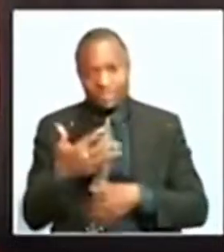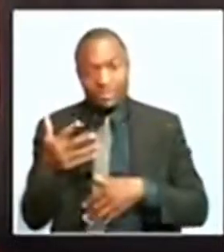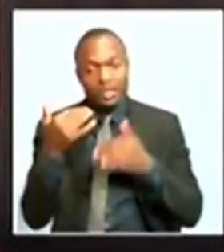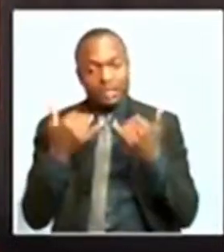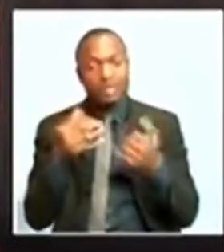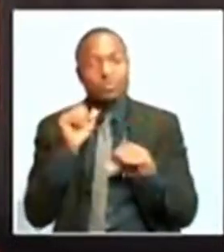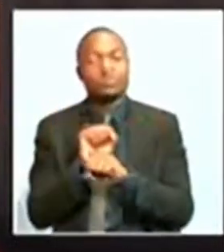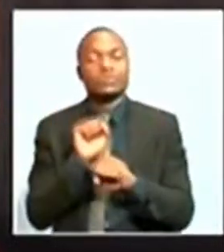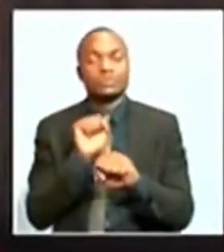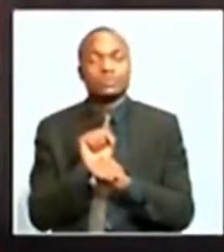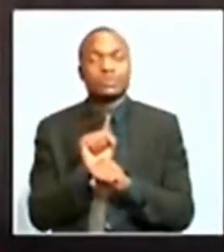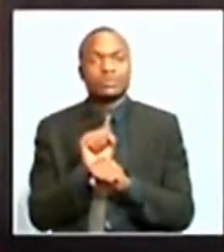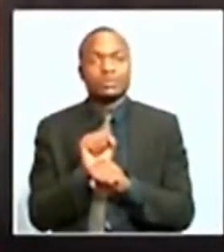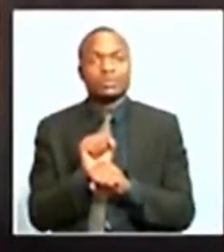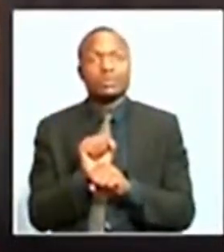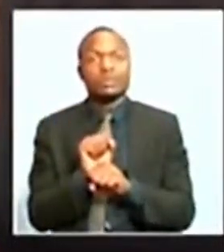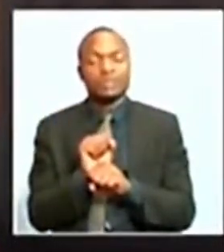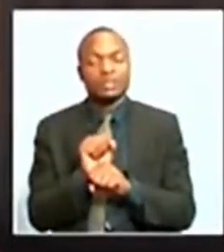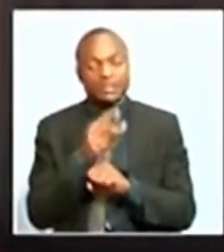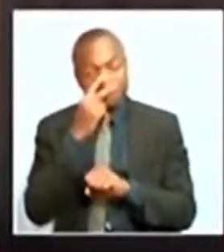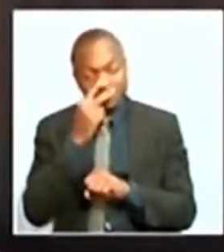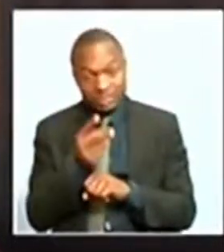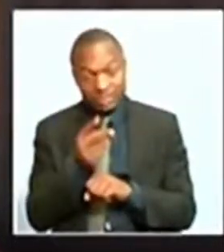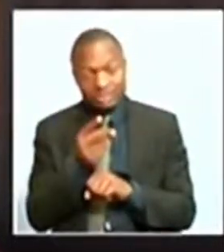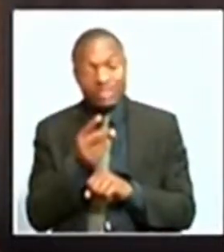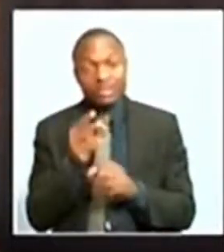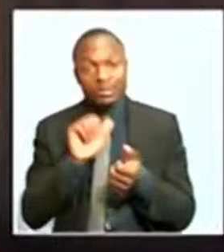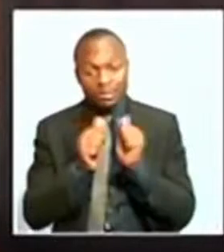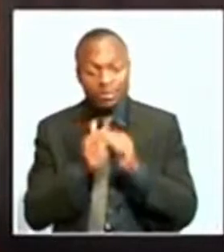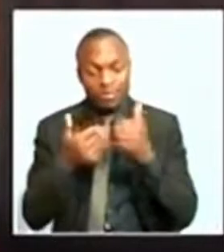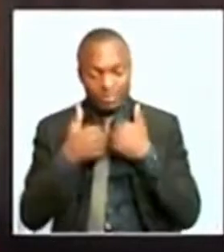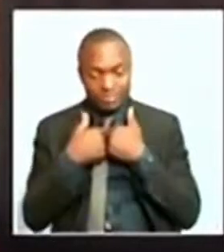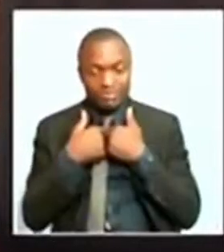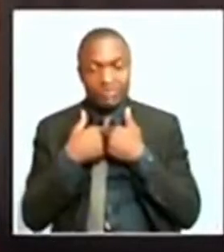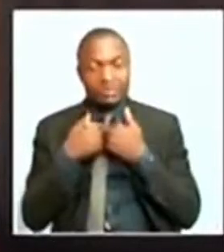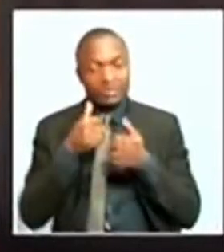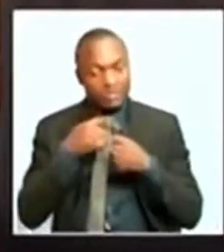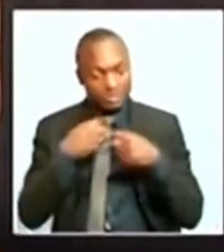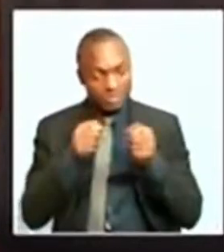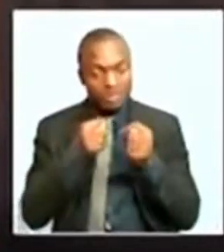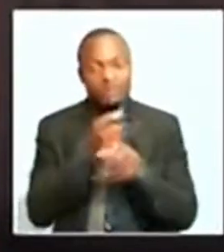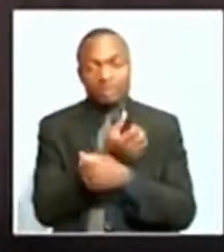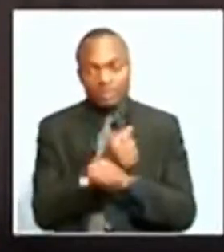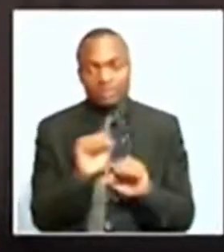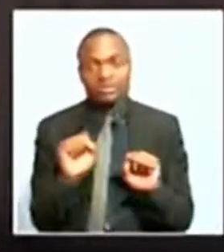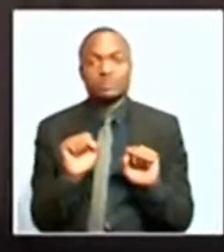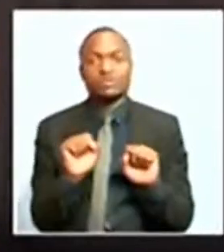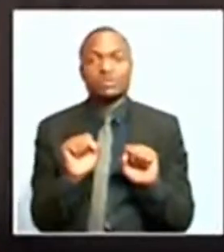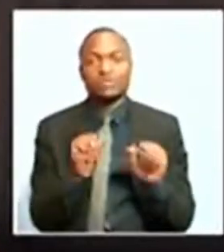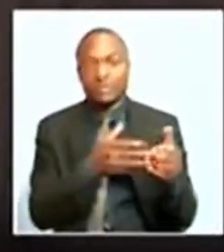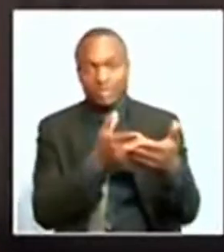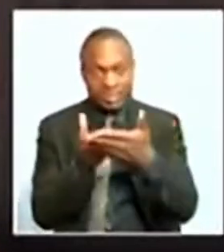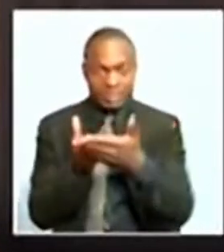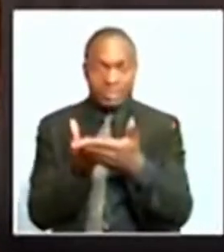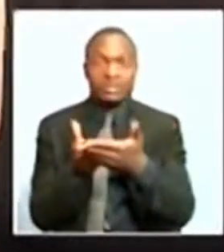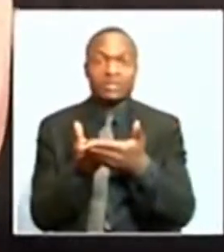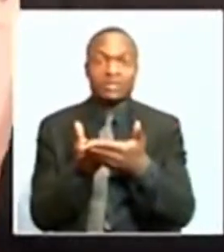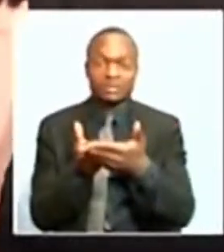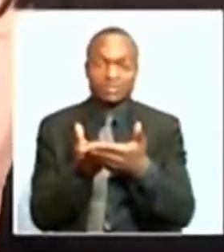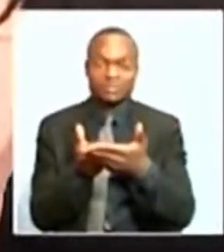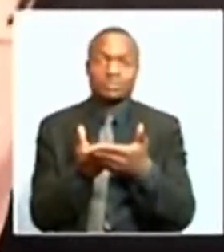working on, considering the disaster that we had, to try and cushion such disruption to our national budget. Thank